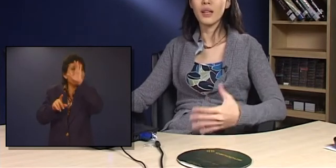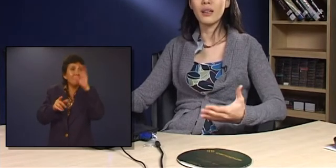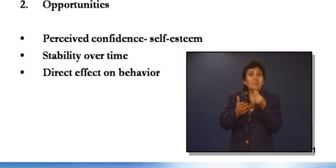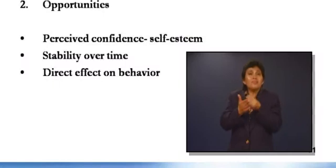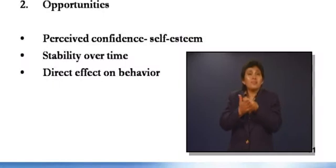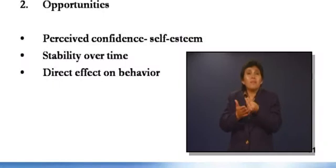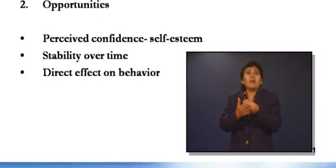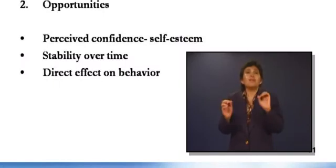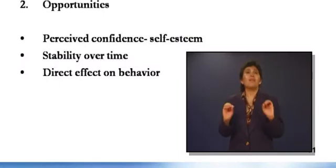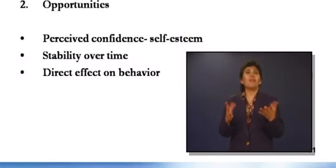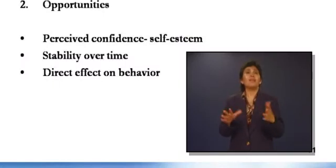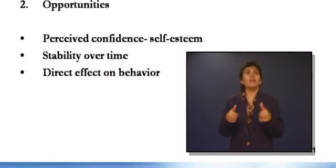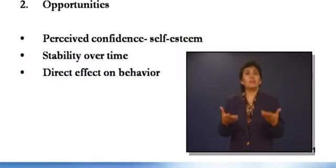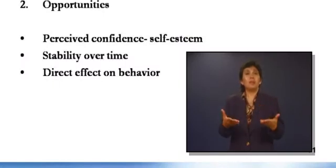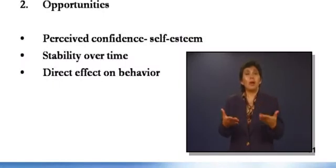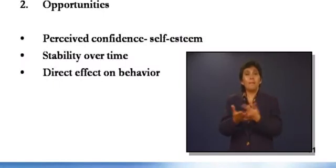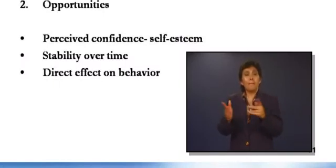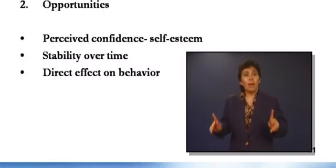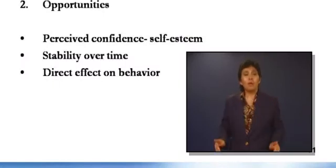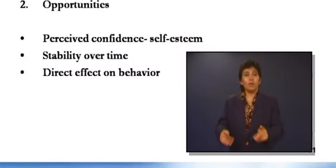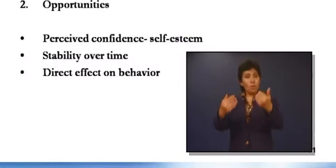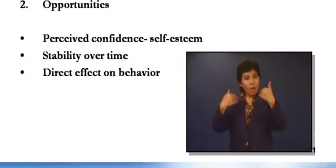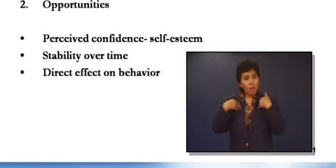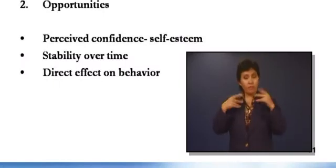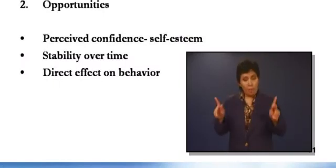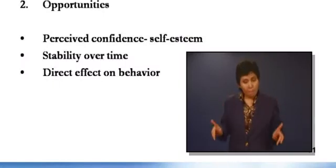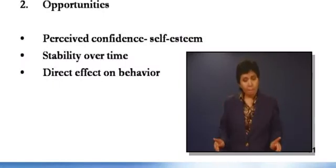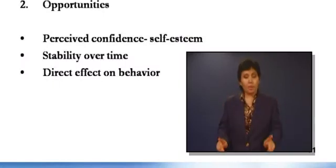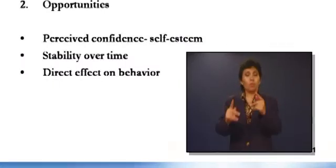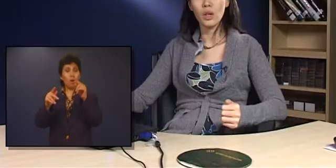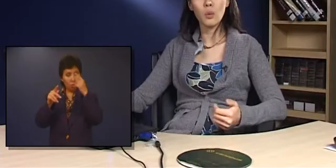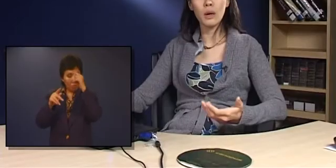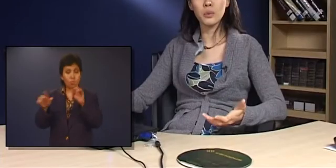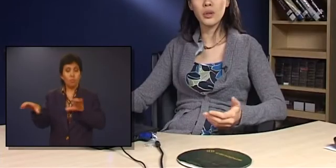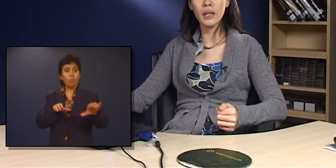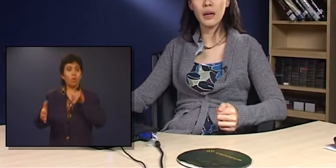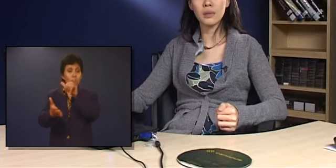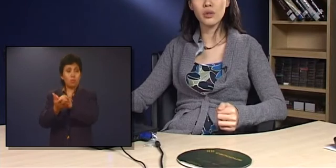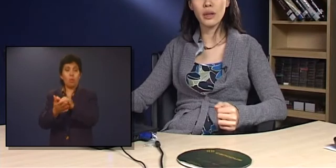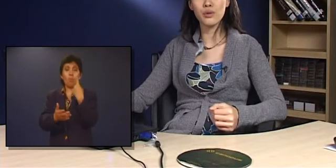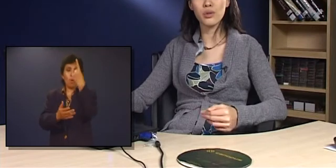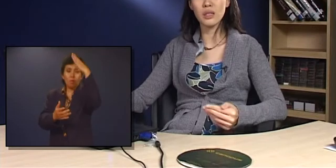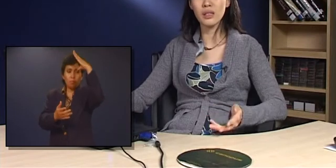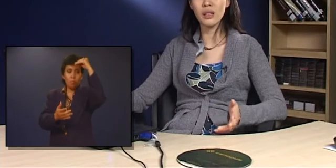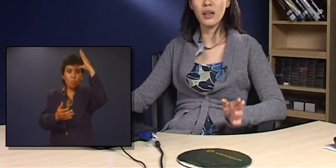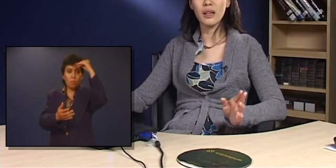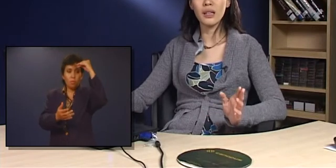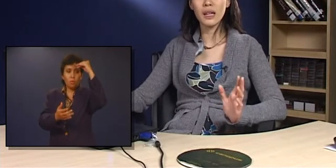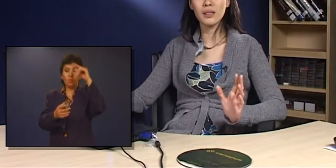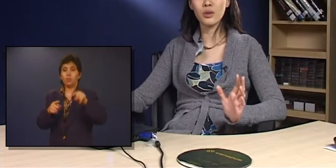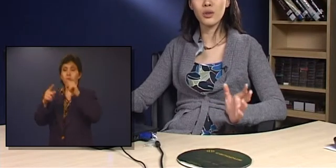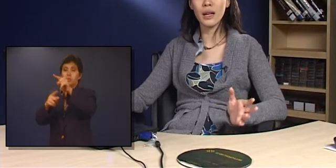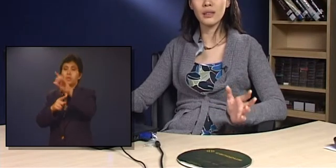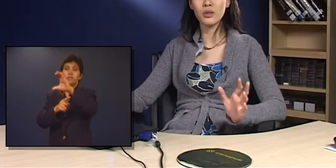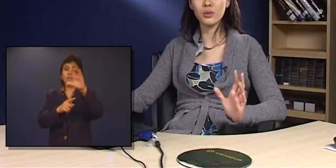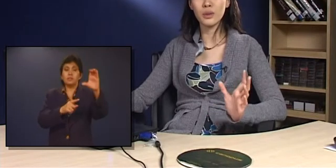money. Next one is the opportunity. Do you have the opportunity to do that, okay? One boy, he's going to CC. He